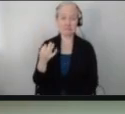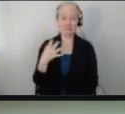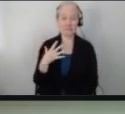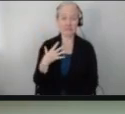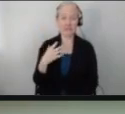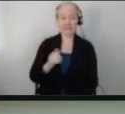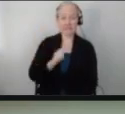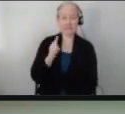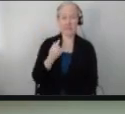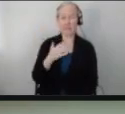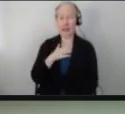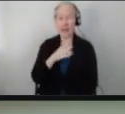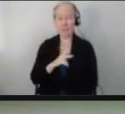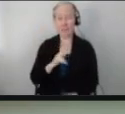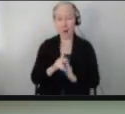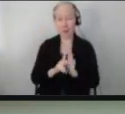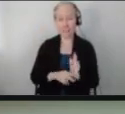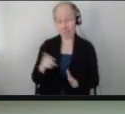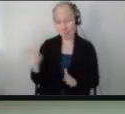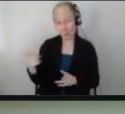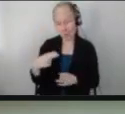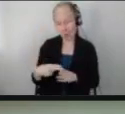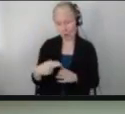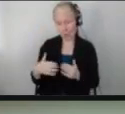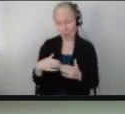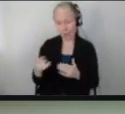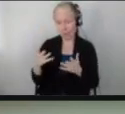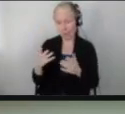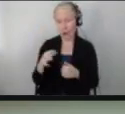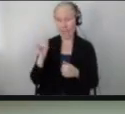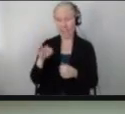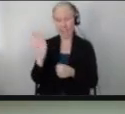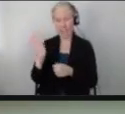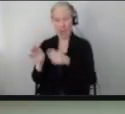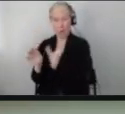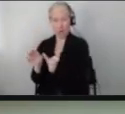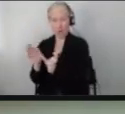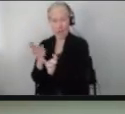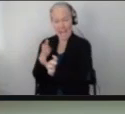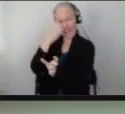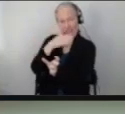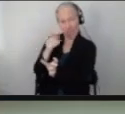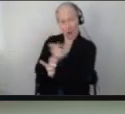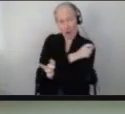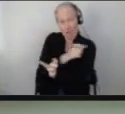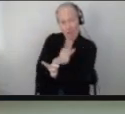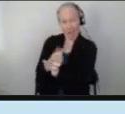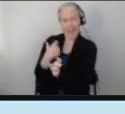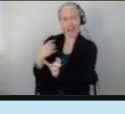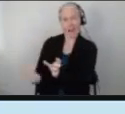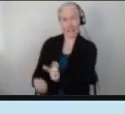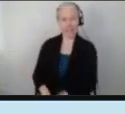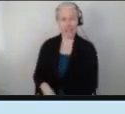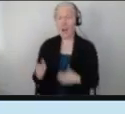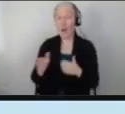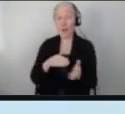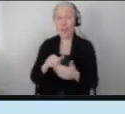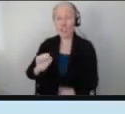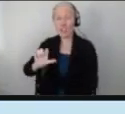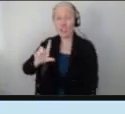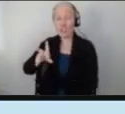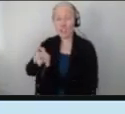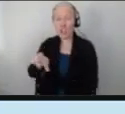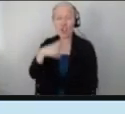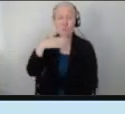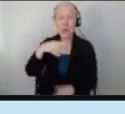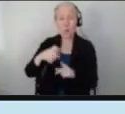call me whatever you want, as long as the word competent is in front of it. Any slur you want to use, it doesn't bother me as